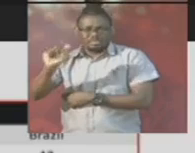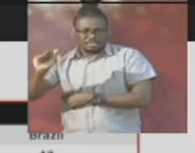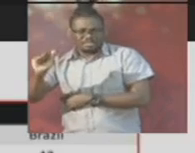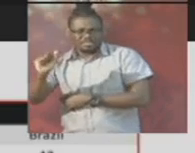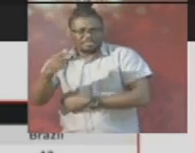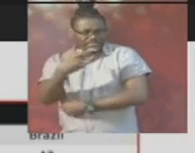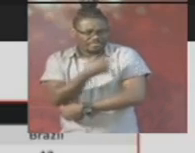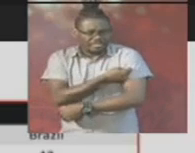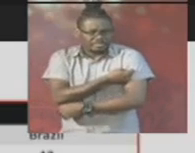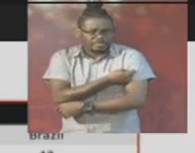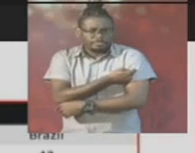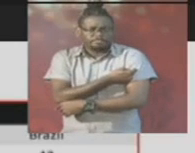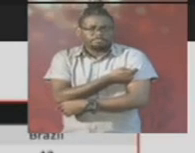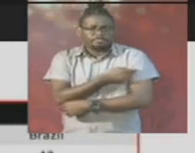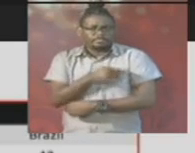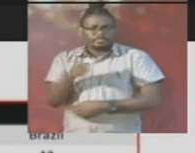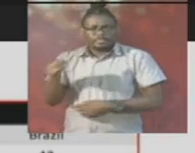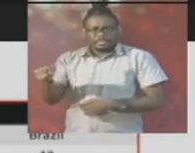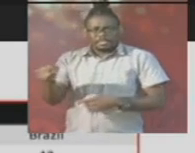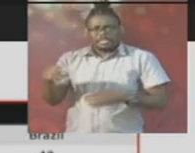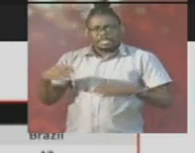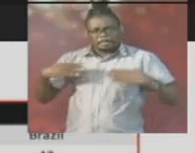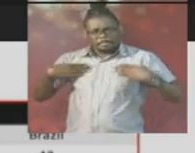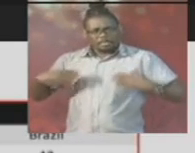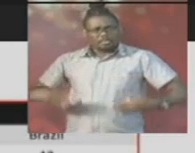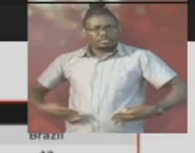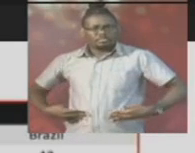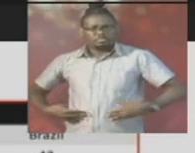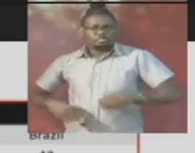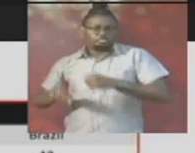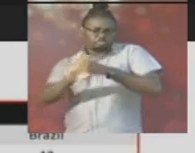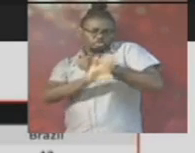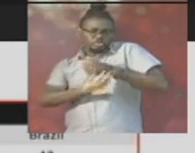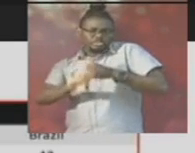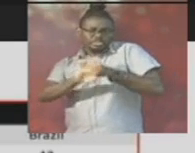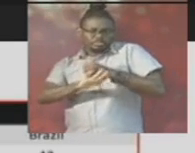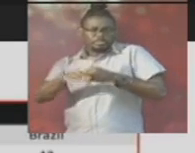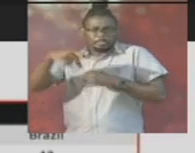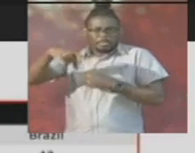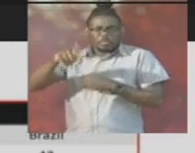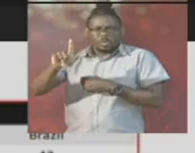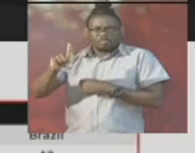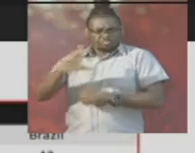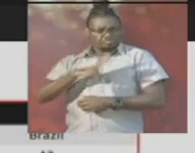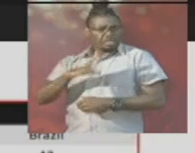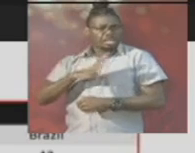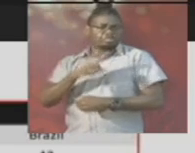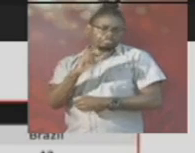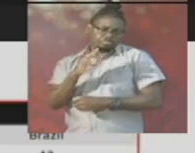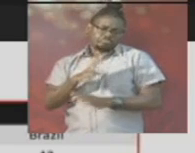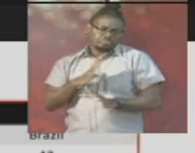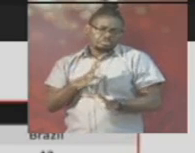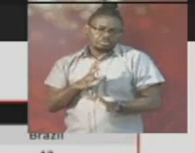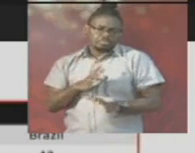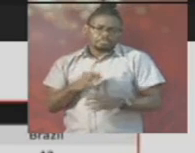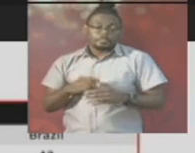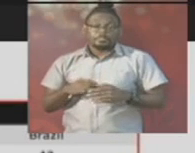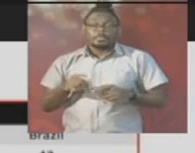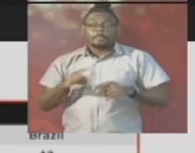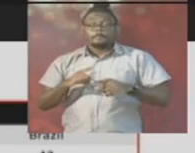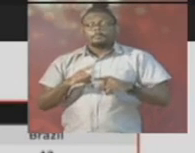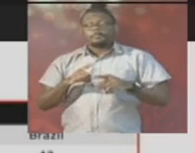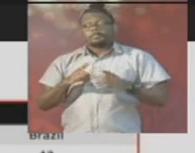the antibodies in their sera were able to effectively neutralize P1. So on the basis of this, it is expected